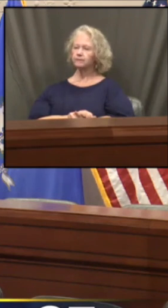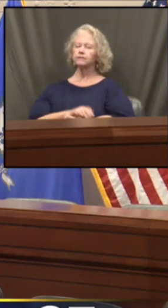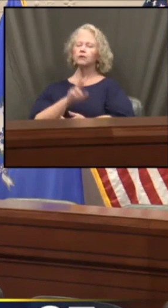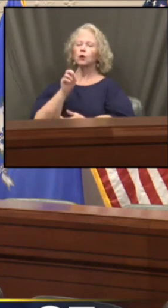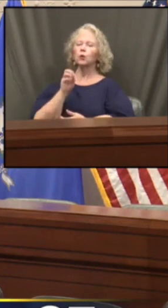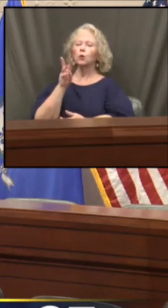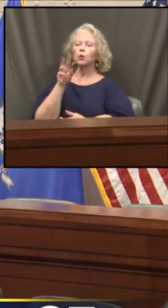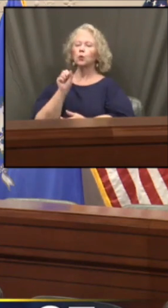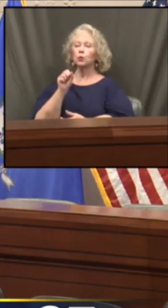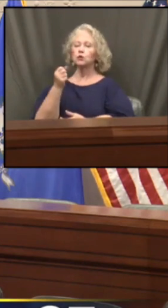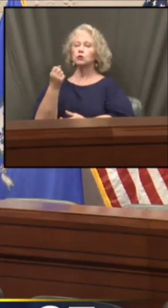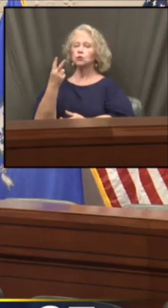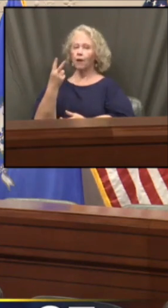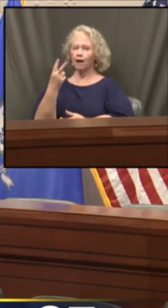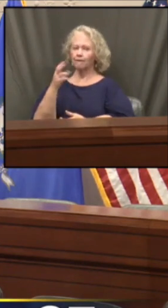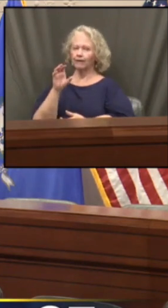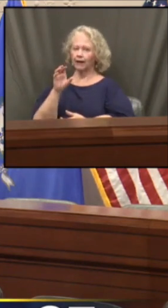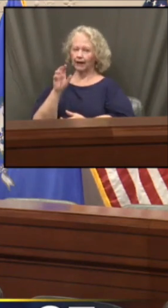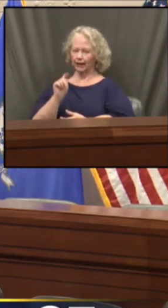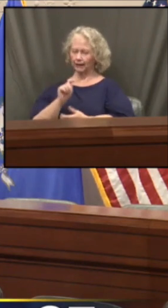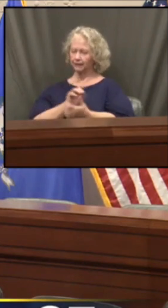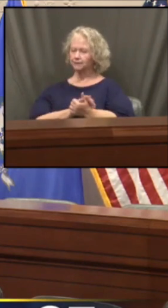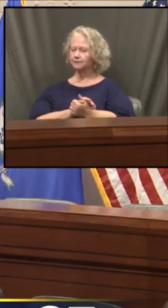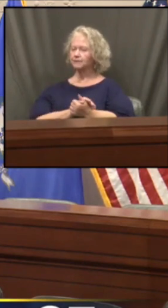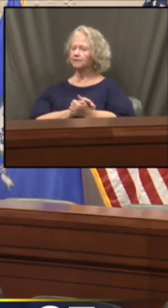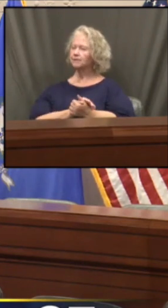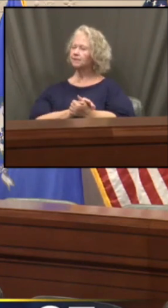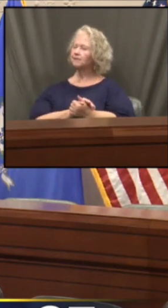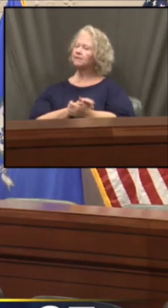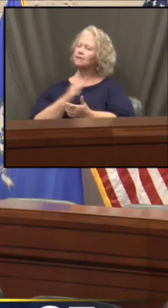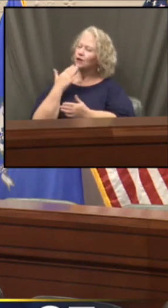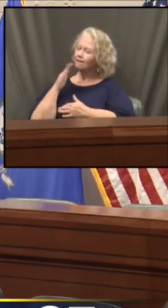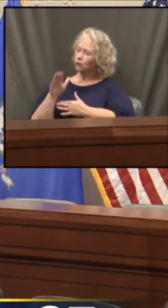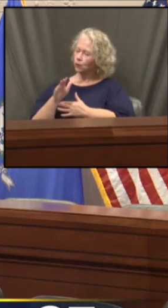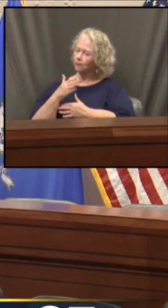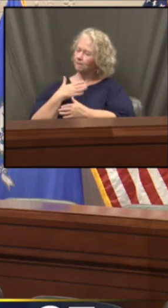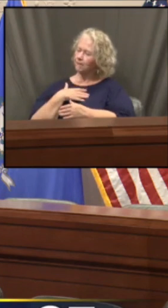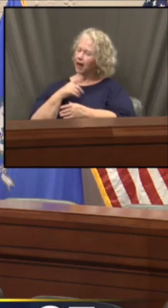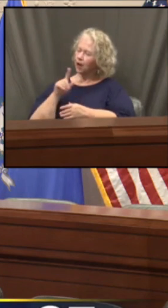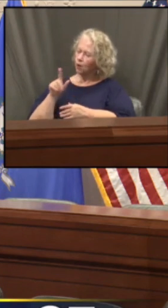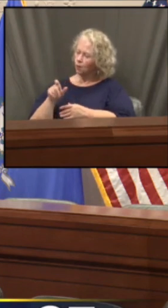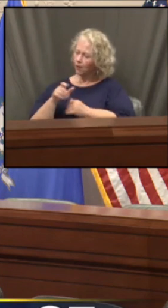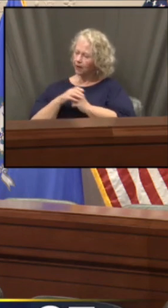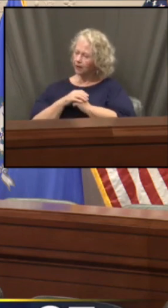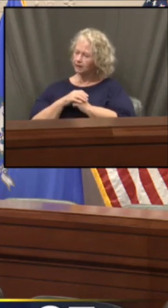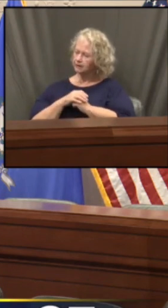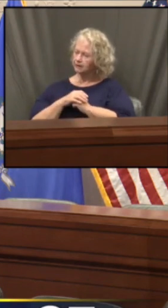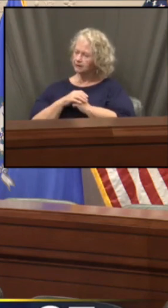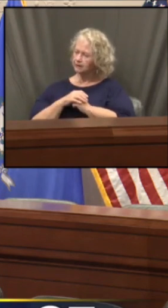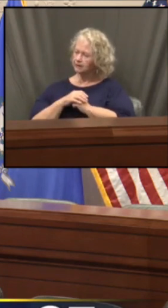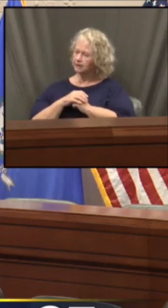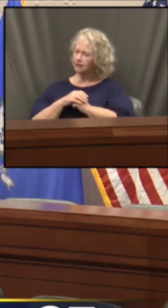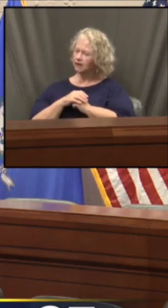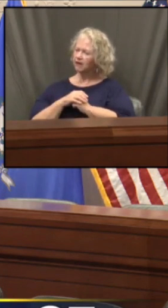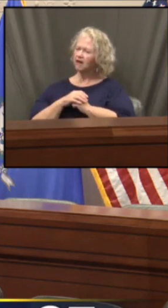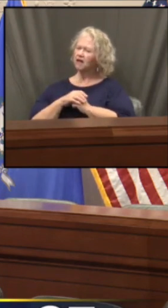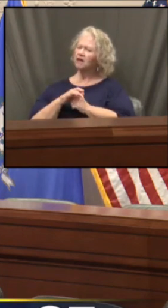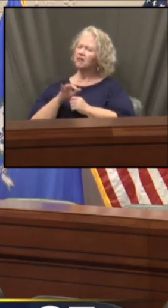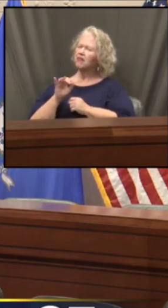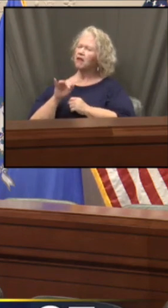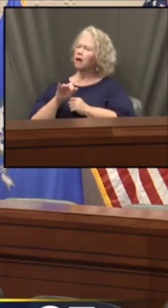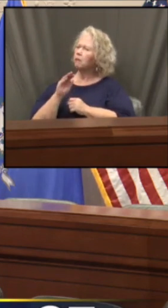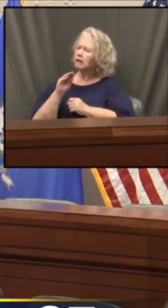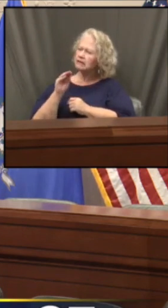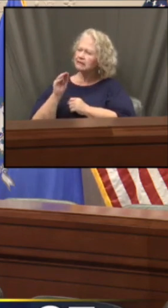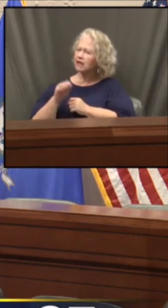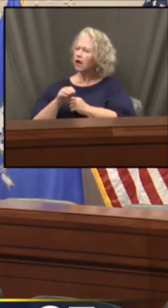News 12 Connecticut. Good afternoon. My question is about certain percentages and numbers you guys